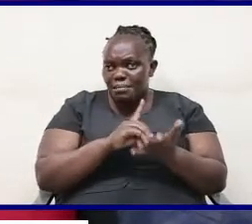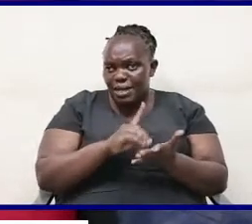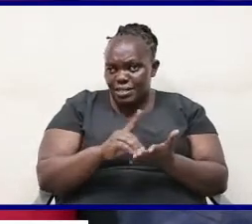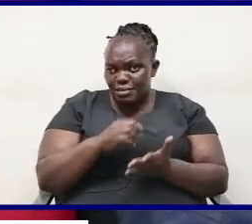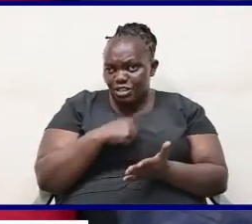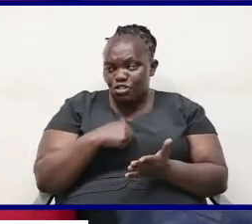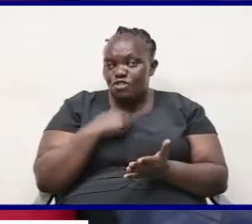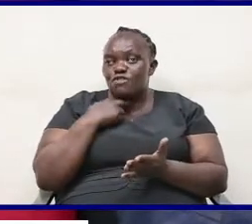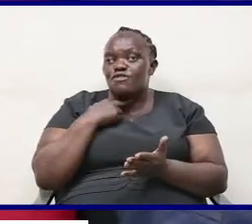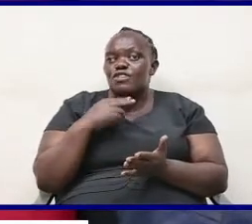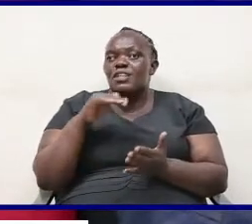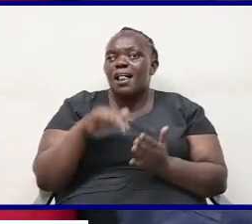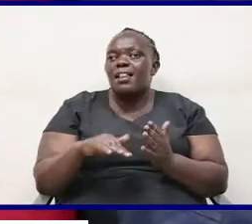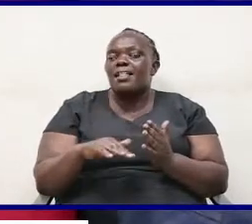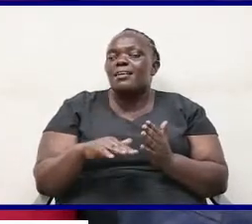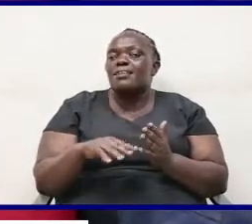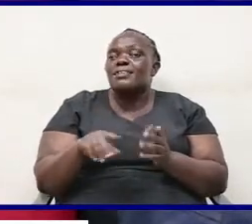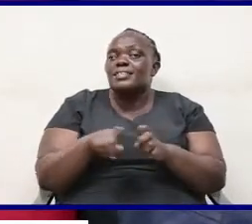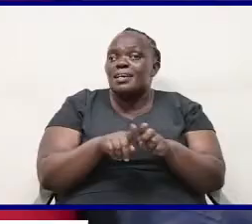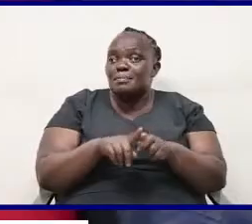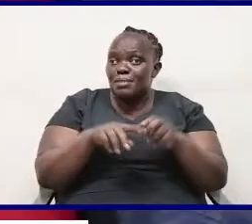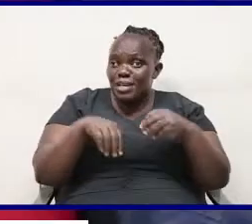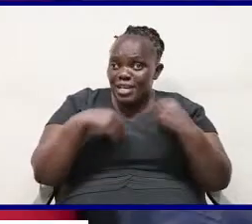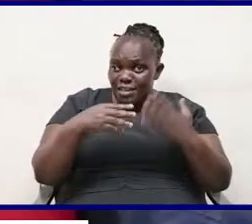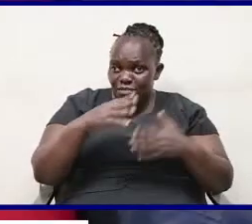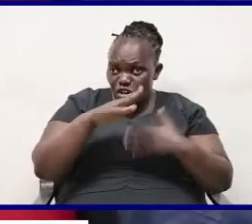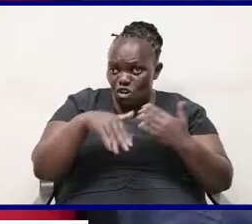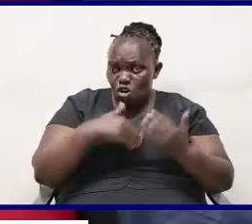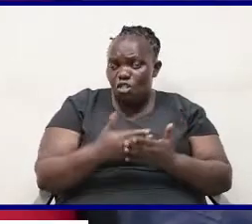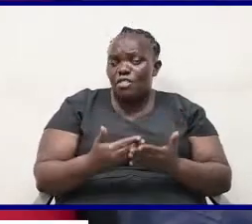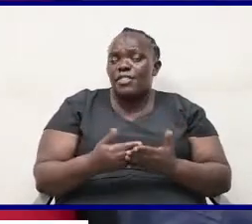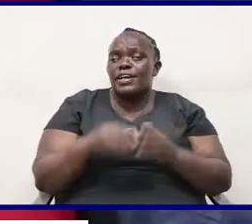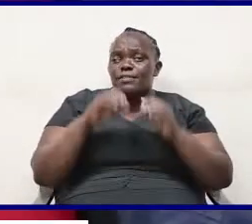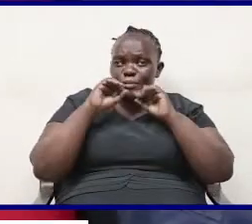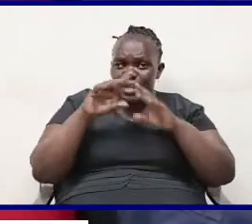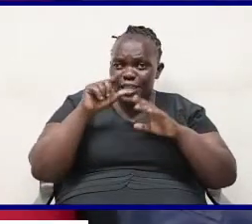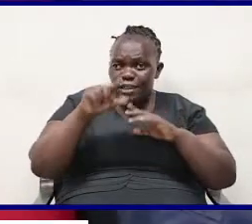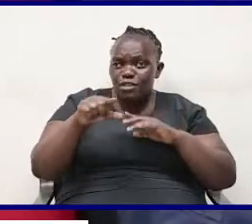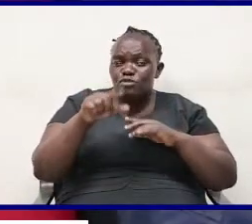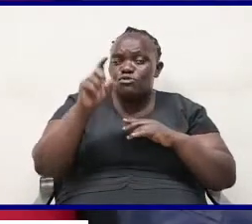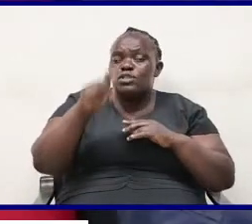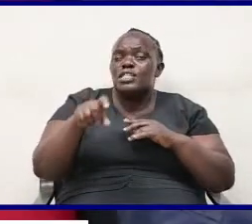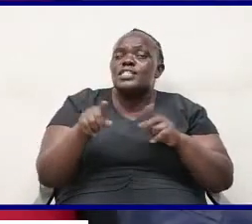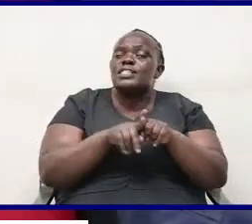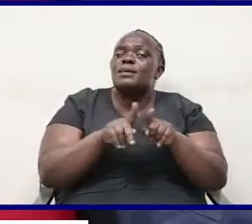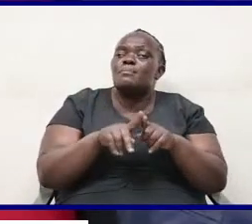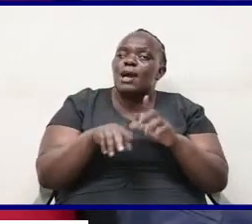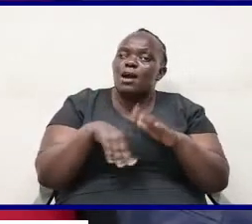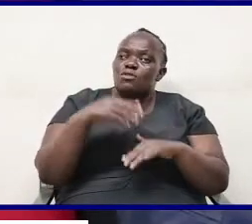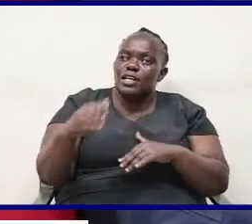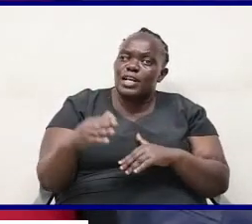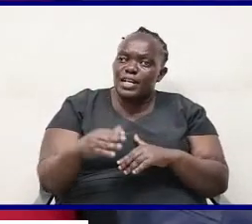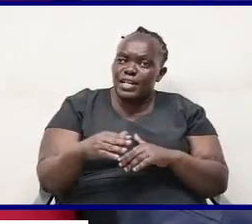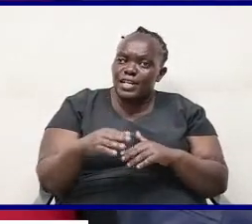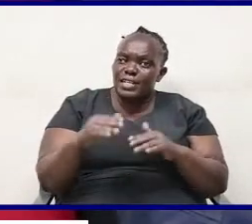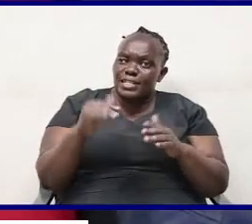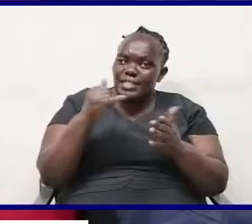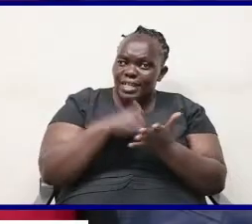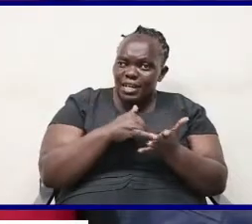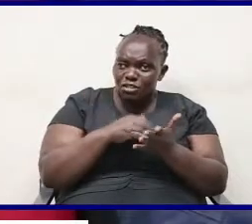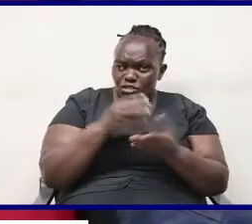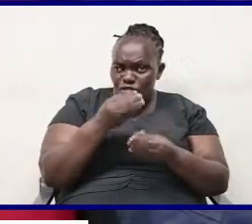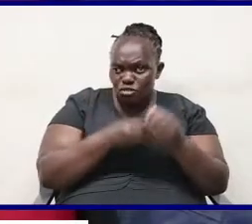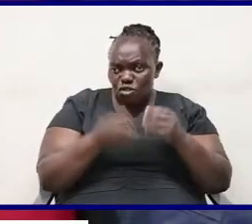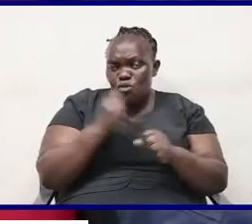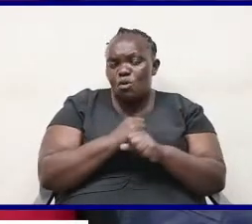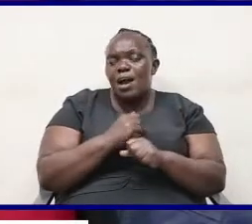Trade. But all those agencies can actually give you all the information that you need on external and internal trade. And we